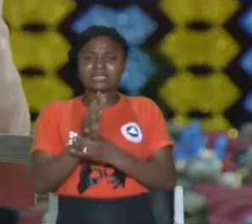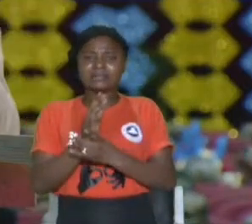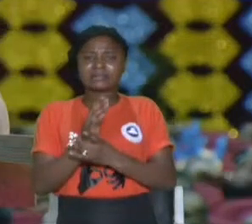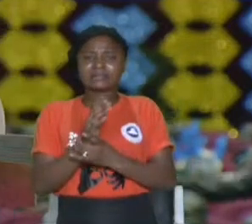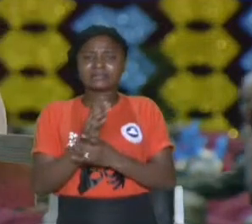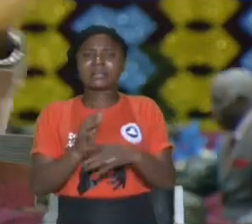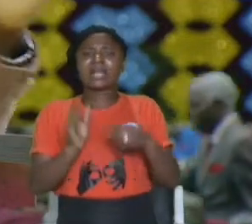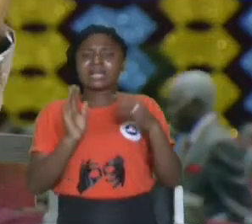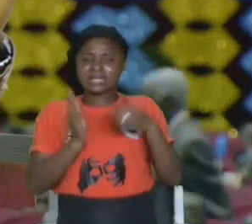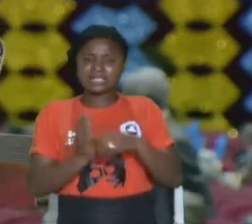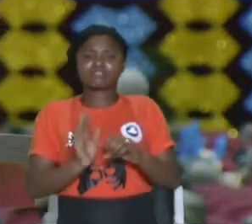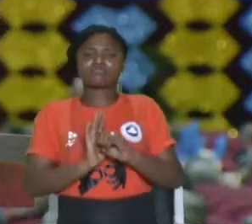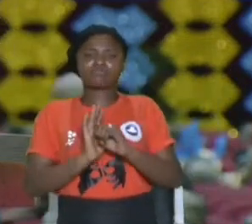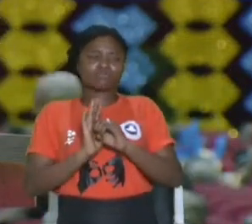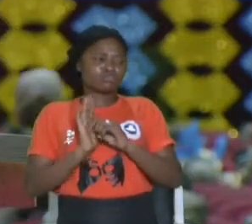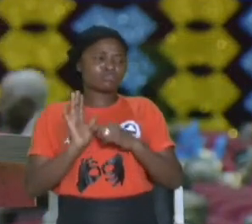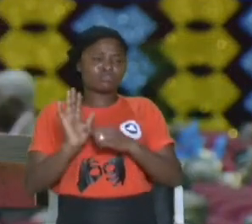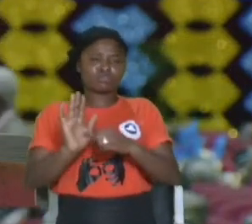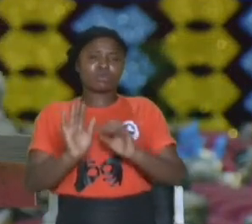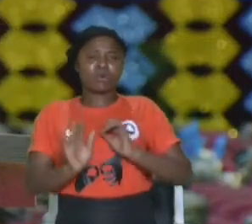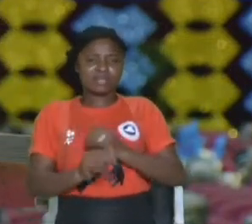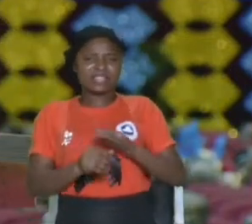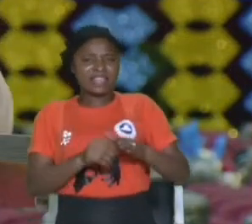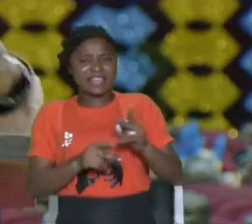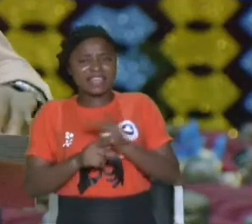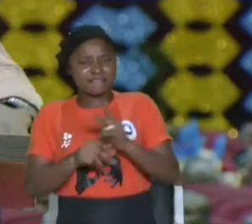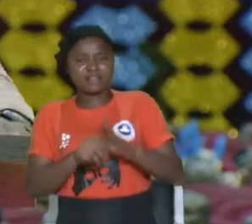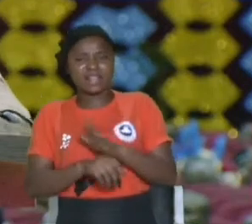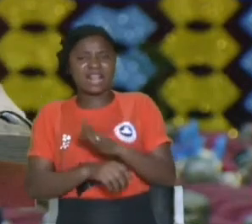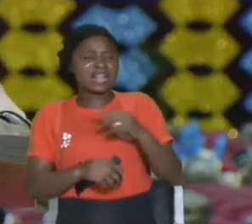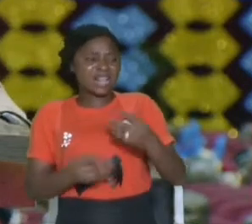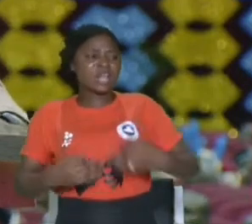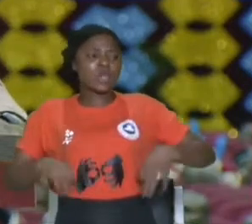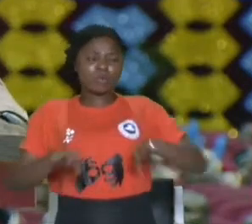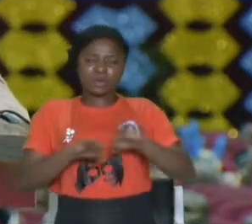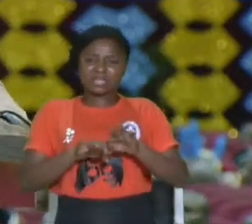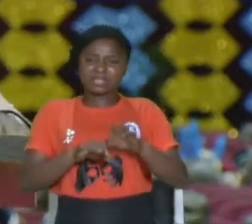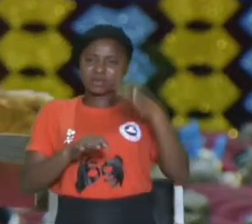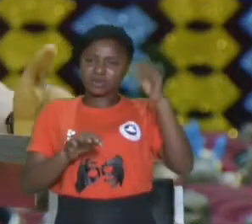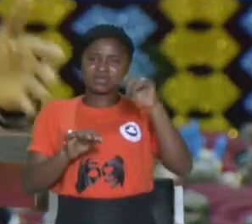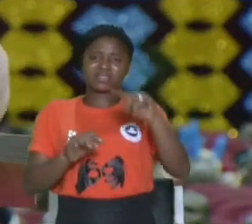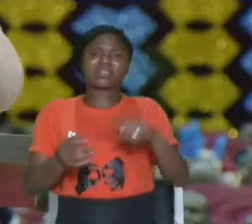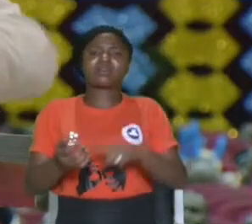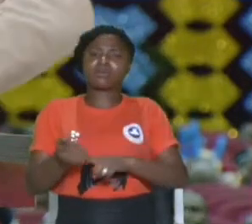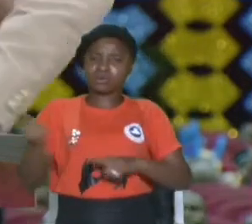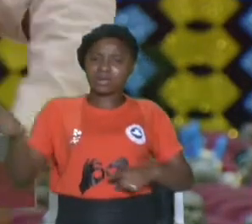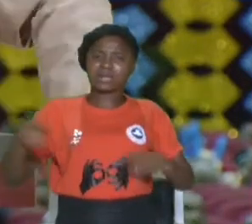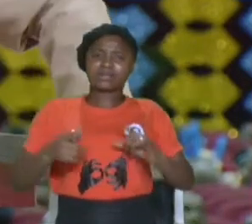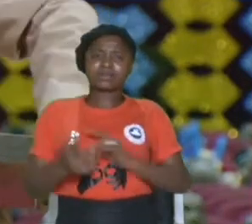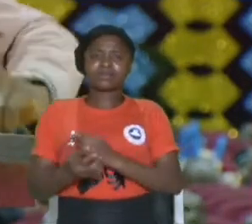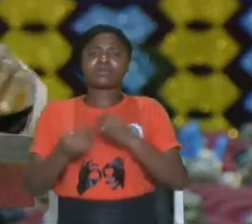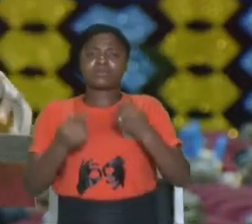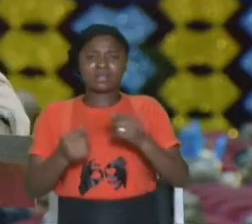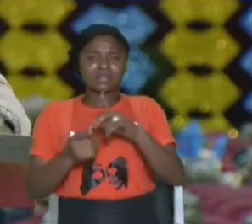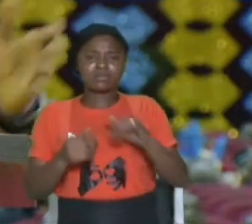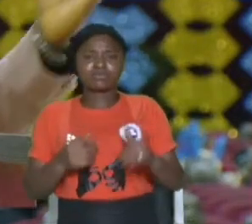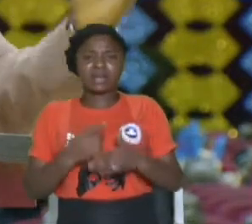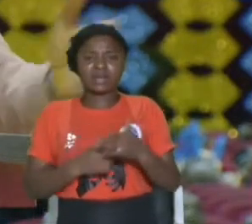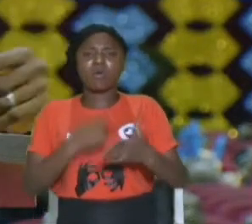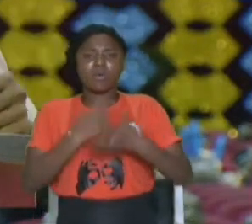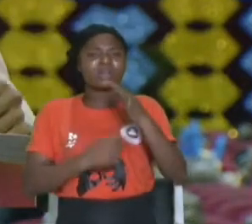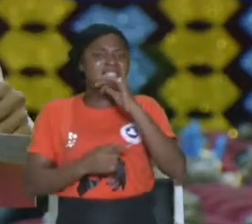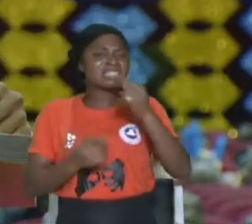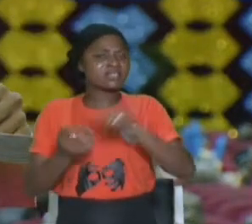This shows us carefully the importance of a rod. So let's quickly look at what is a rod.